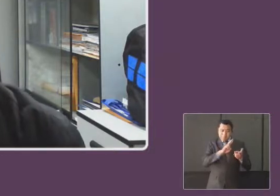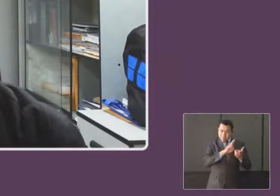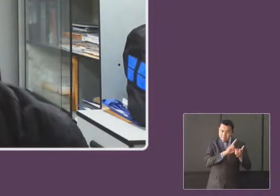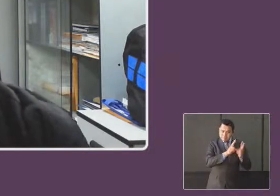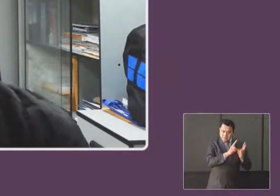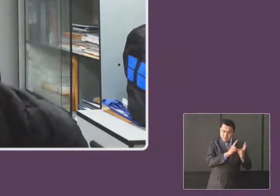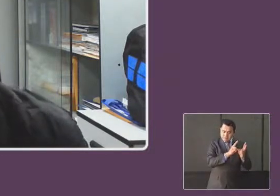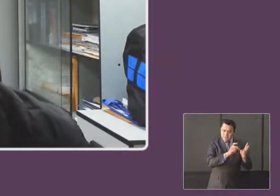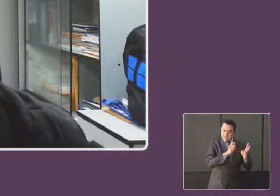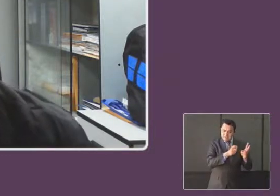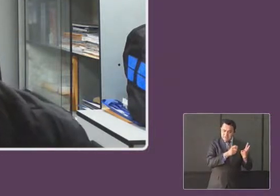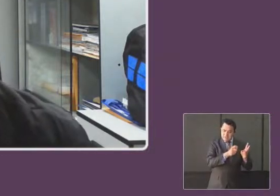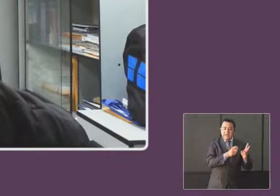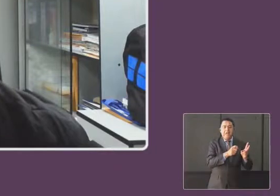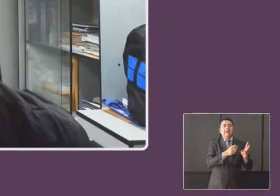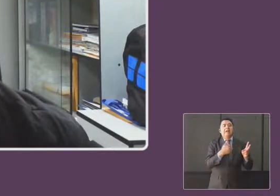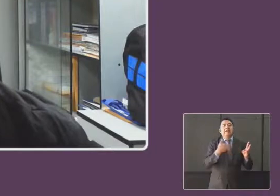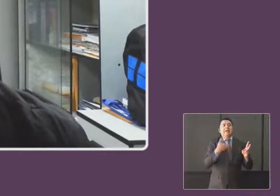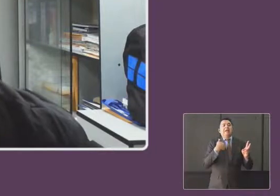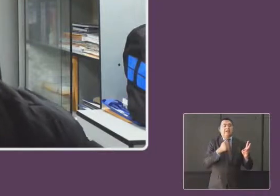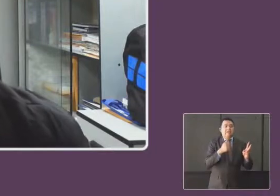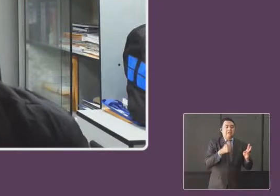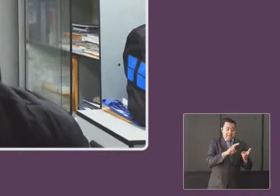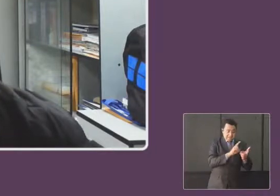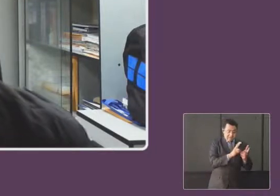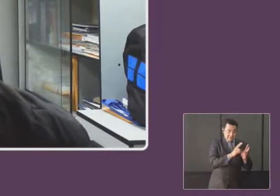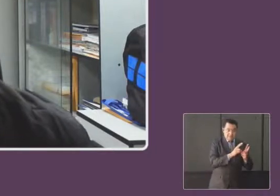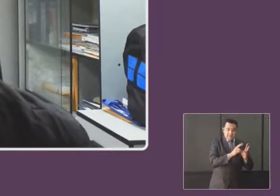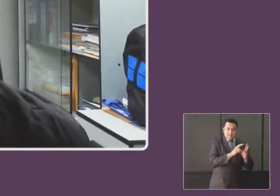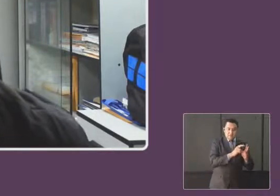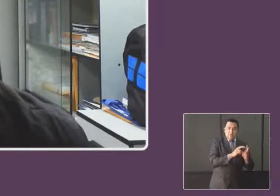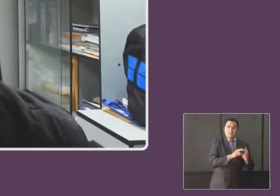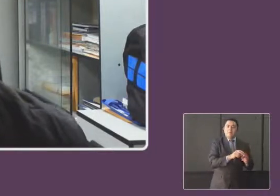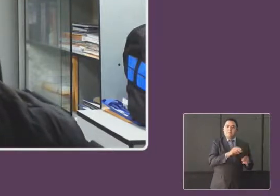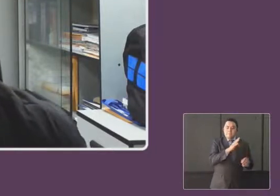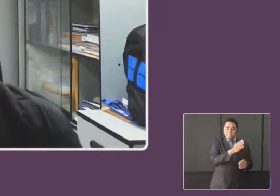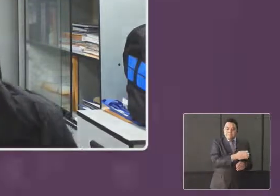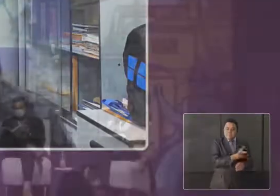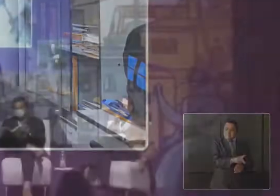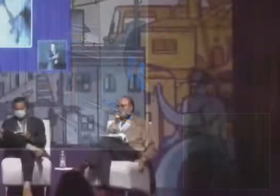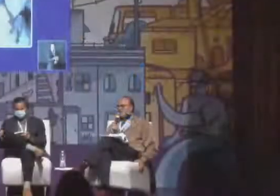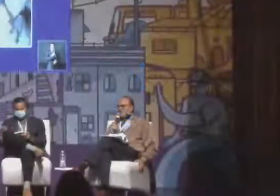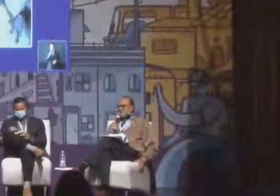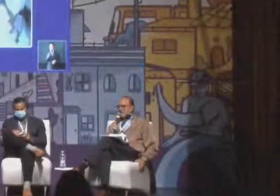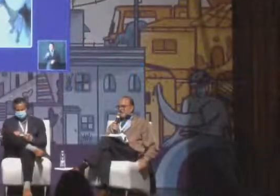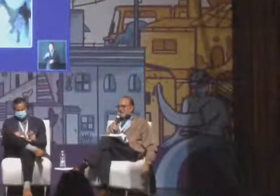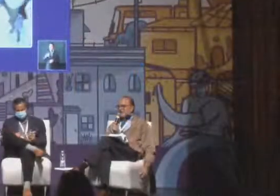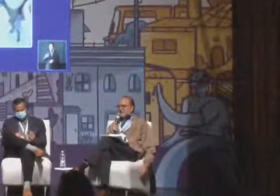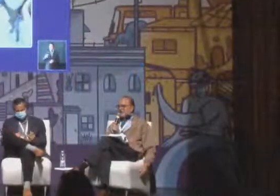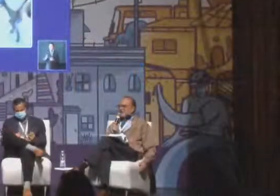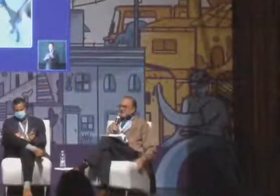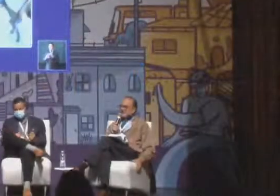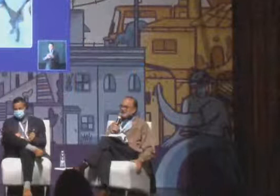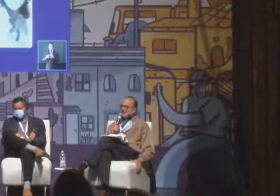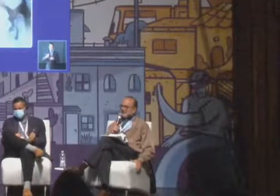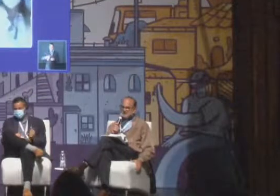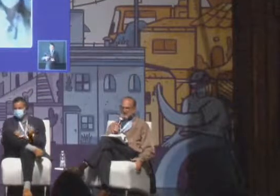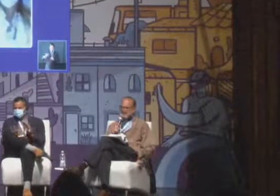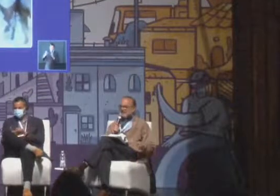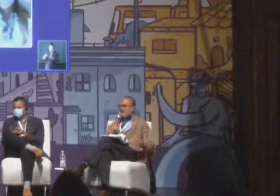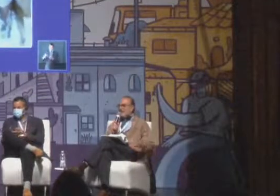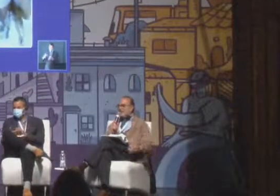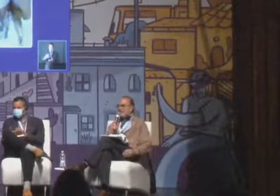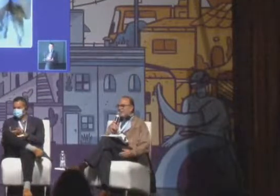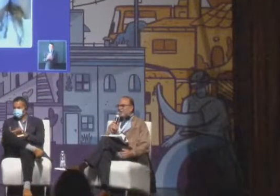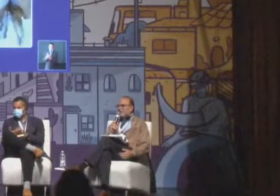use the concept of neighbor as the main social and economic integration formula. Thank you